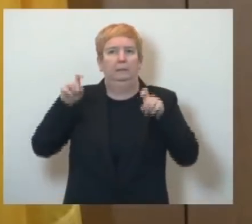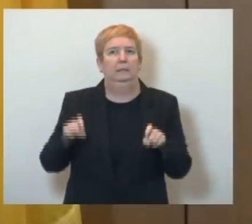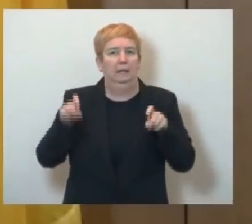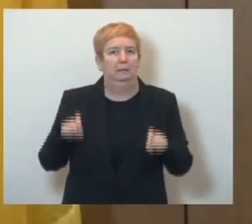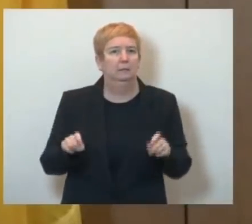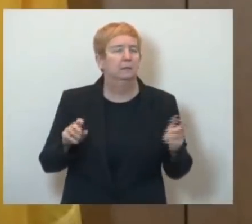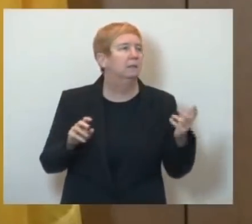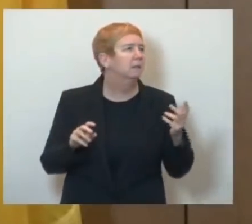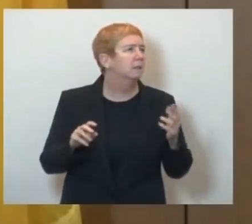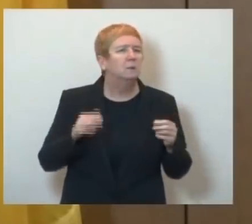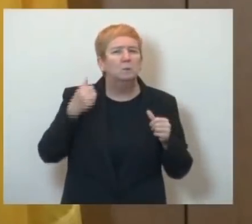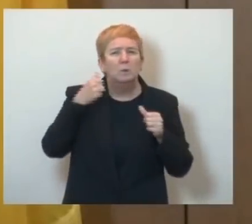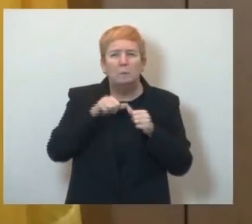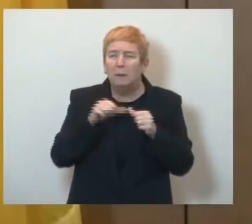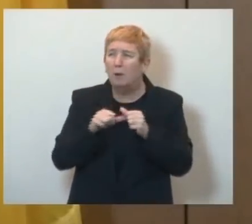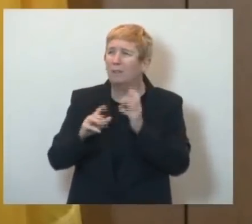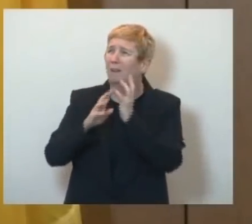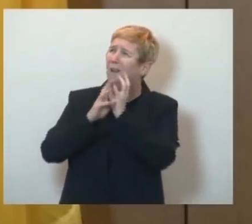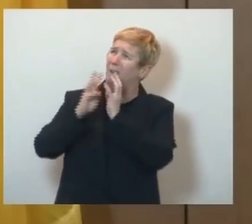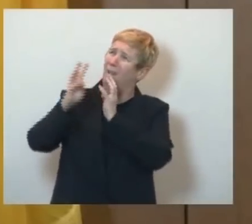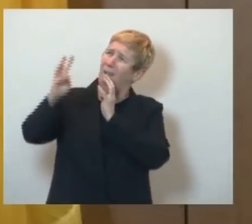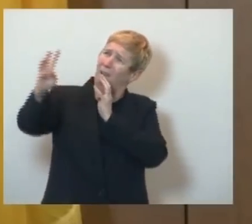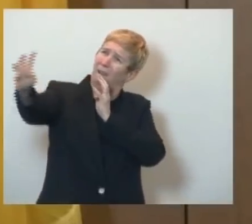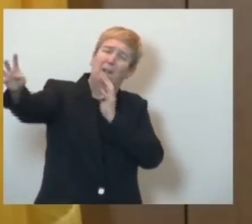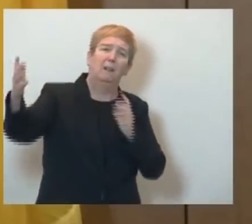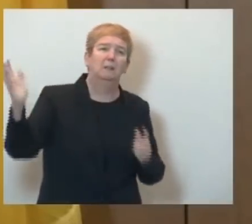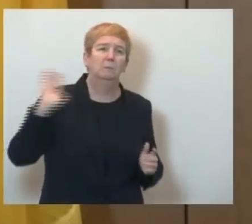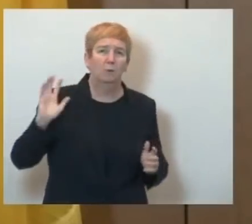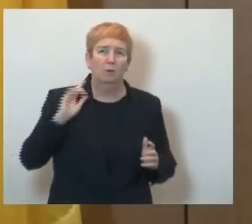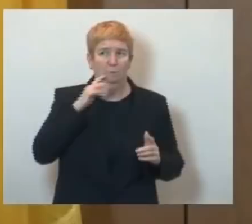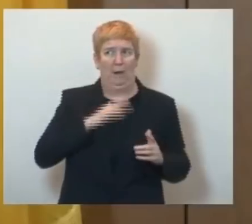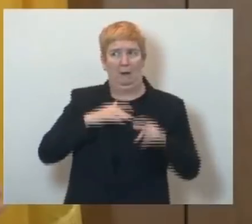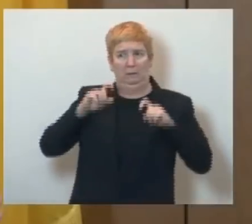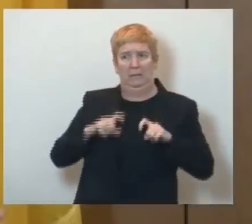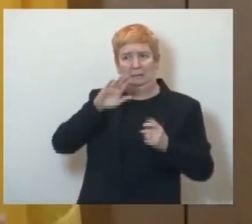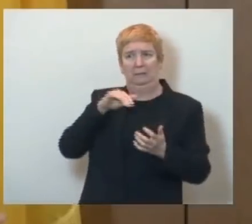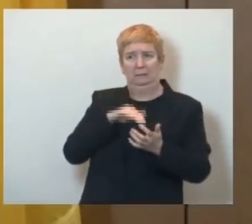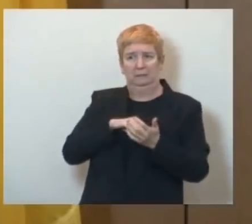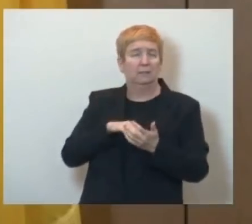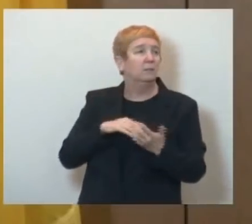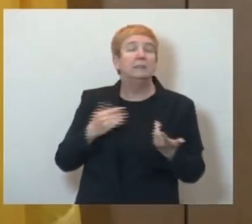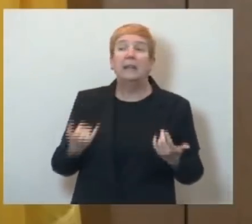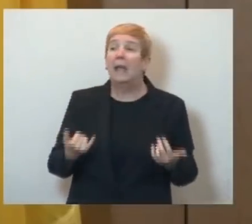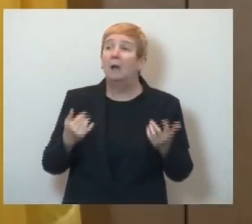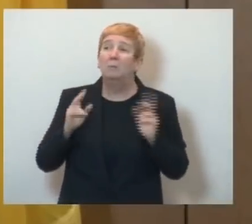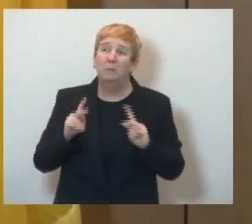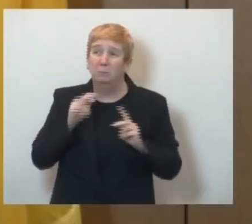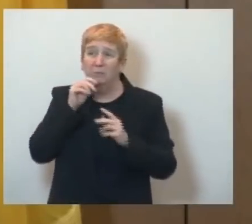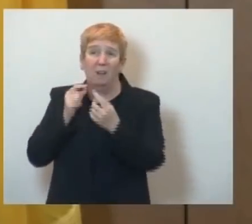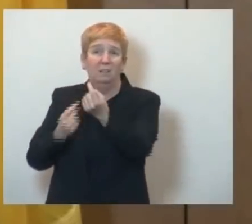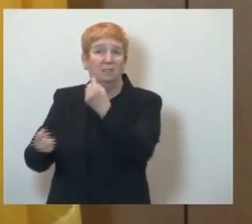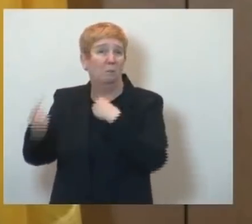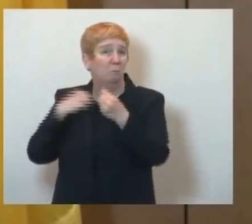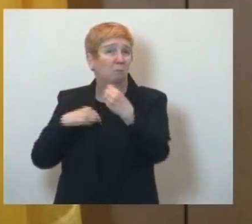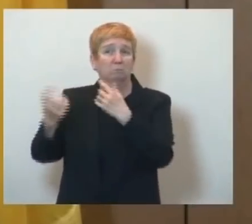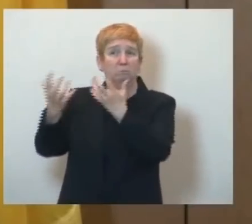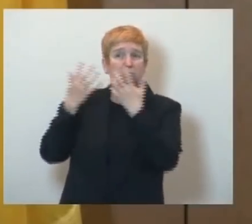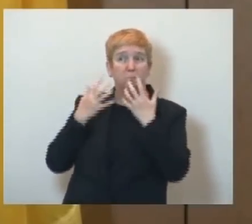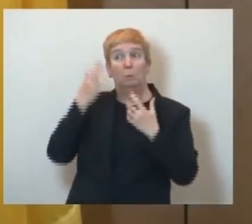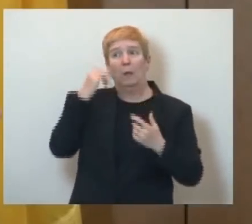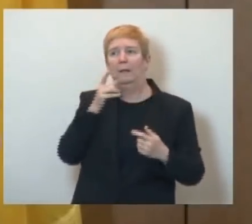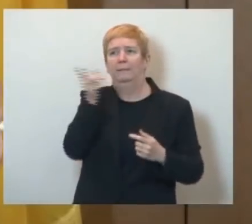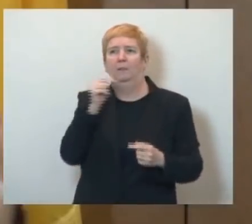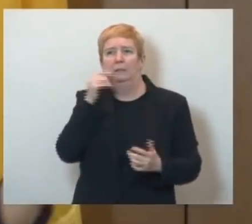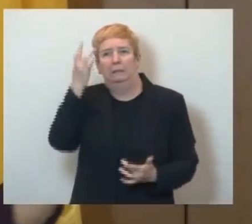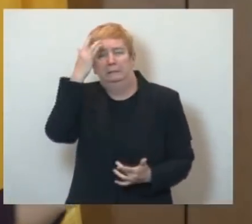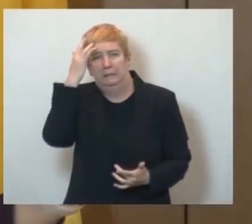Everyone remembers the long lines at our drive-up testing centers. Well, now we don't have long lines. People aren't coming because they're not sick. So